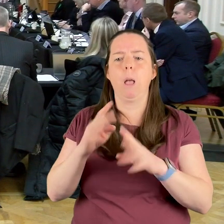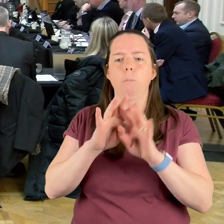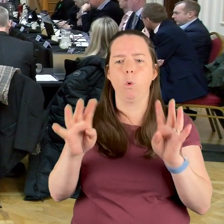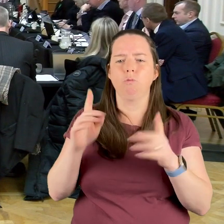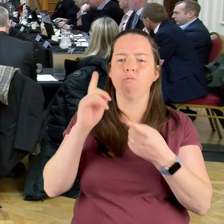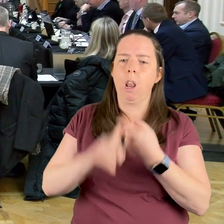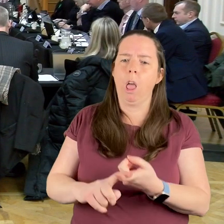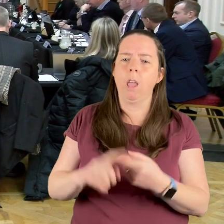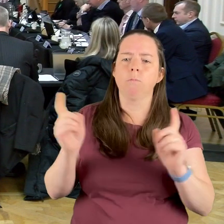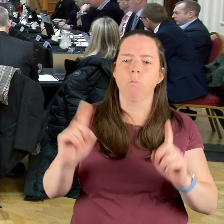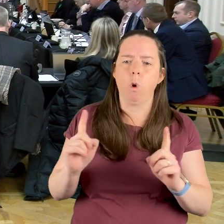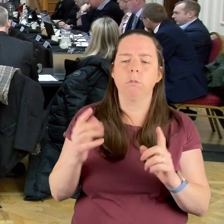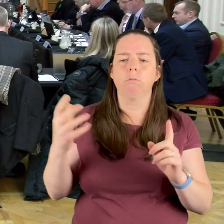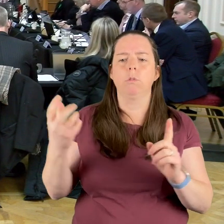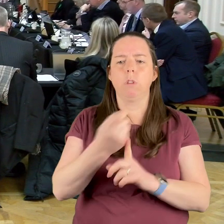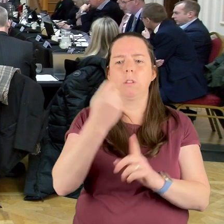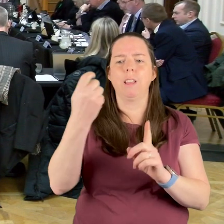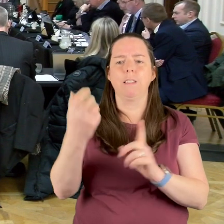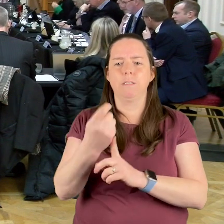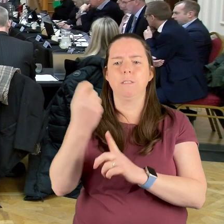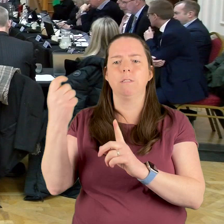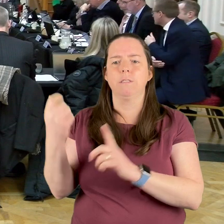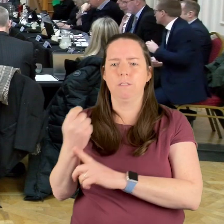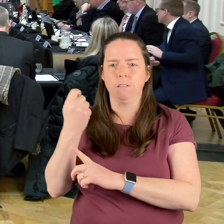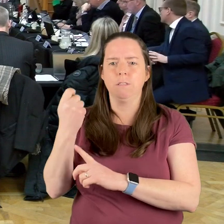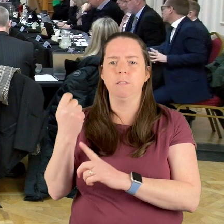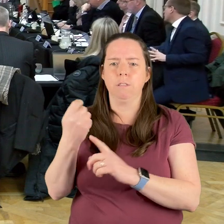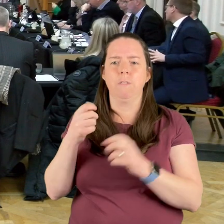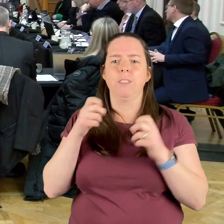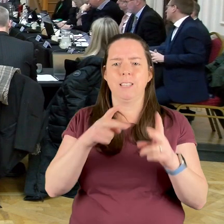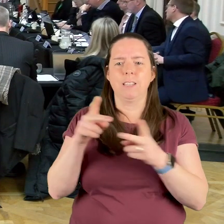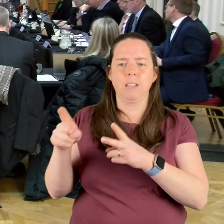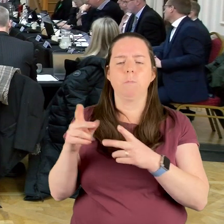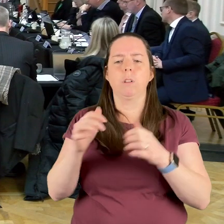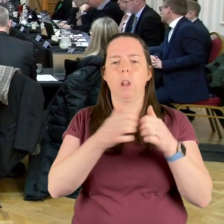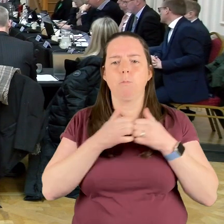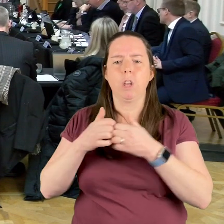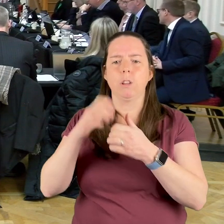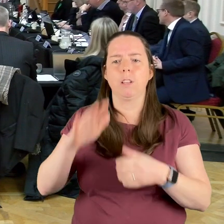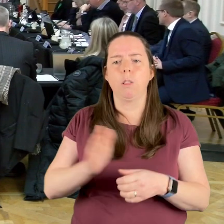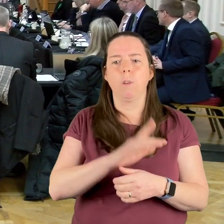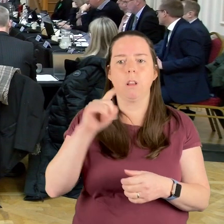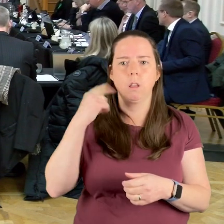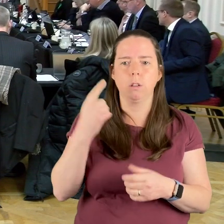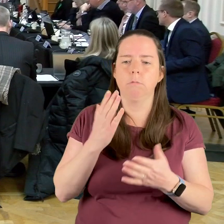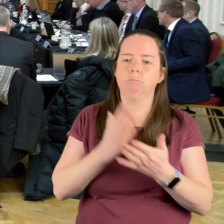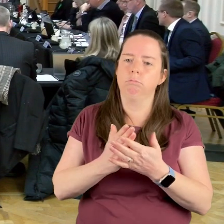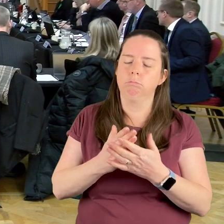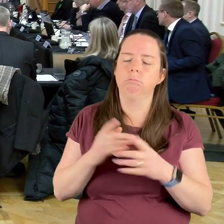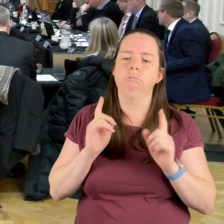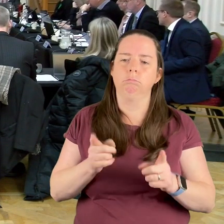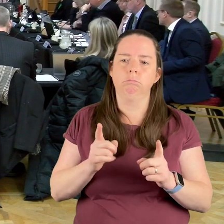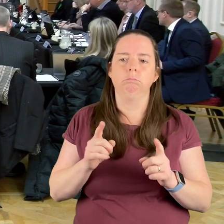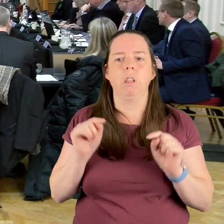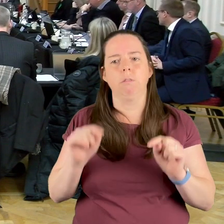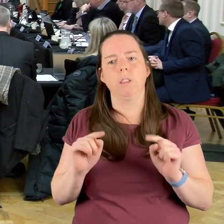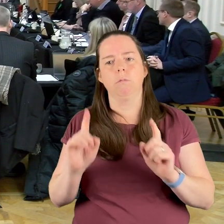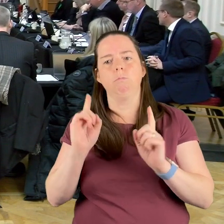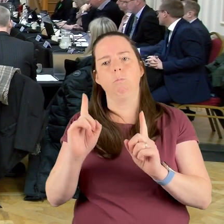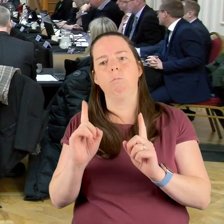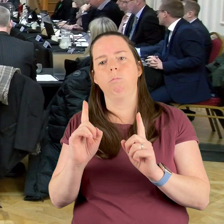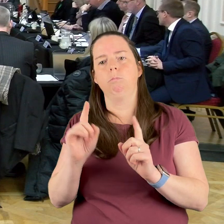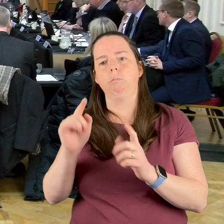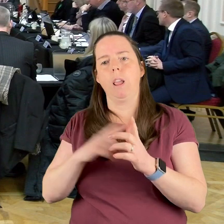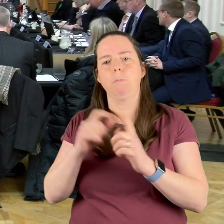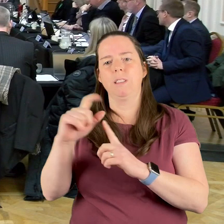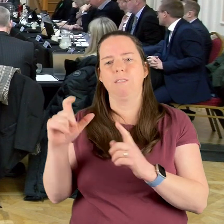the success of us as an integrated care board relies very much on the success of the systems and the